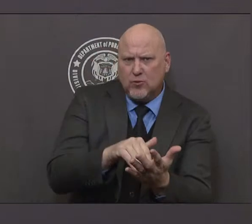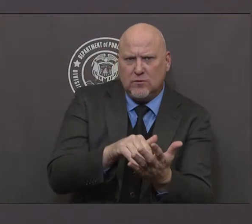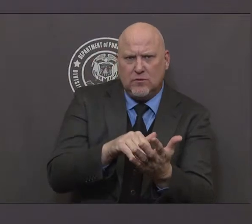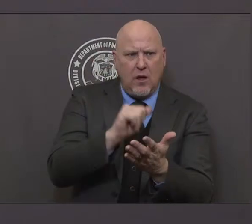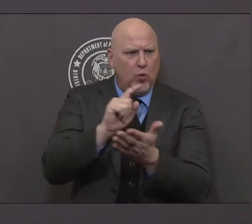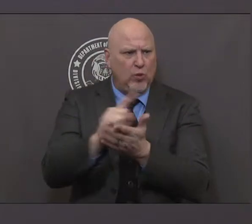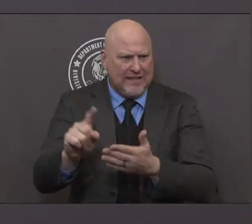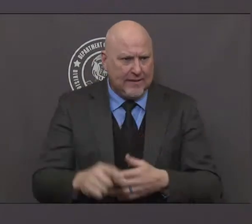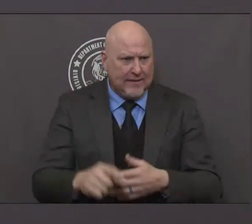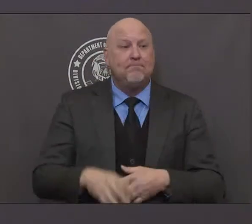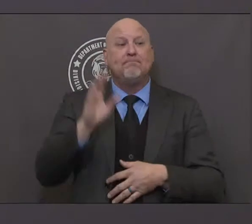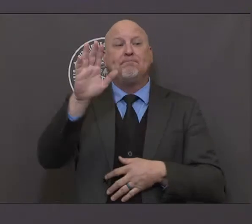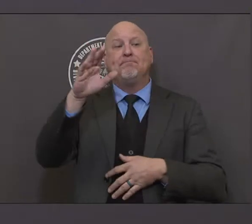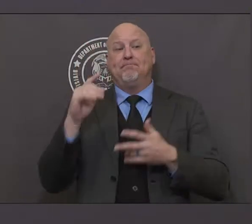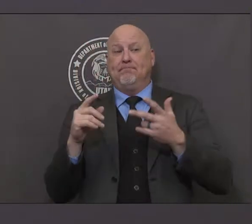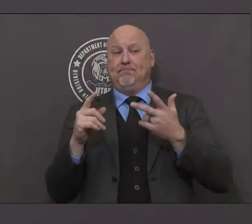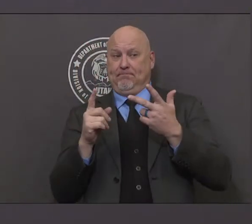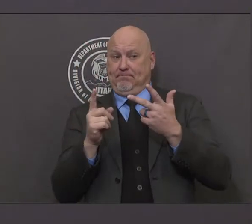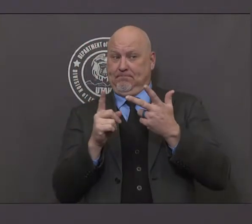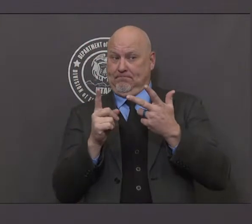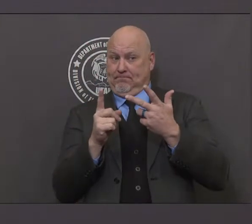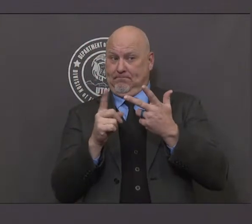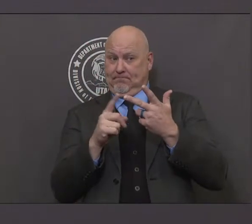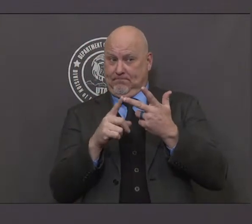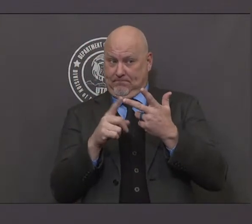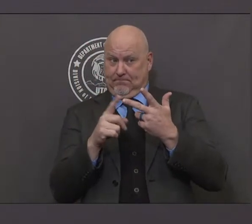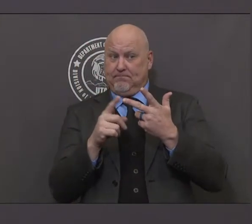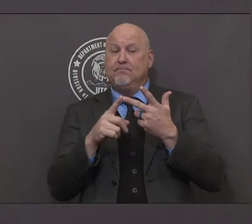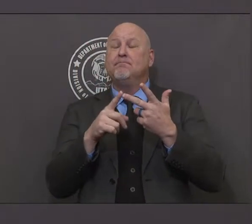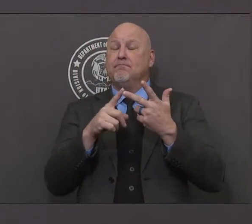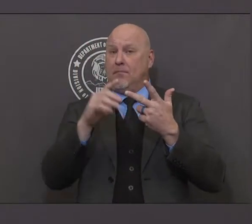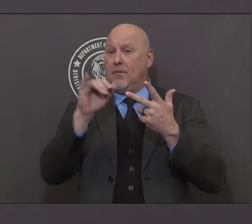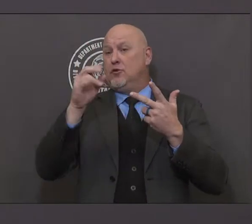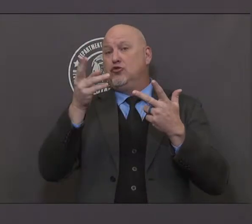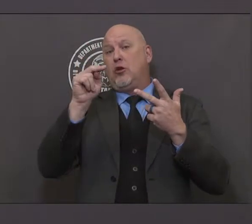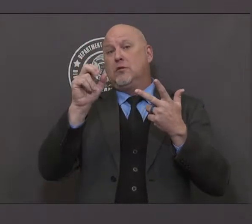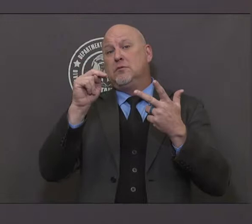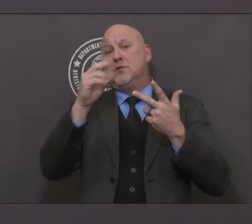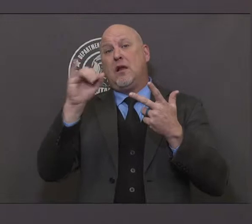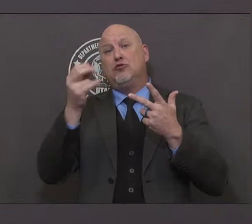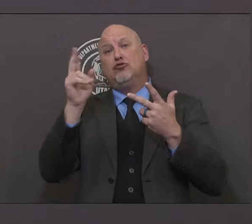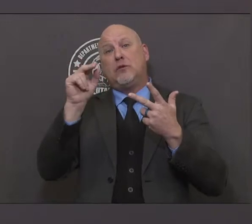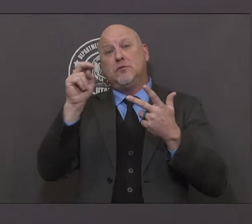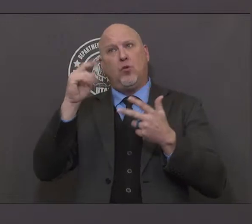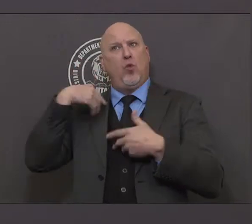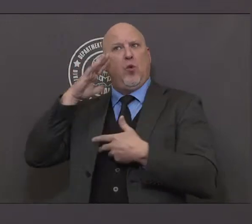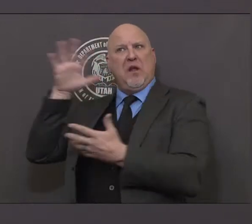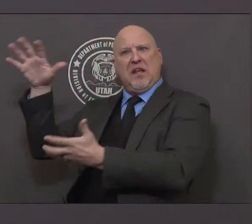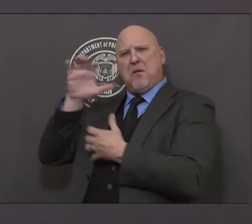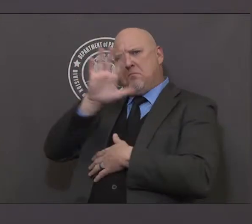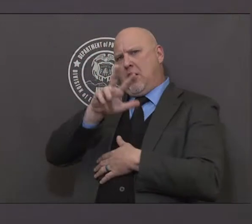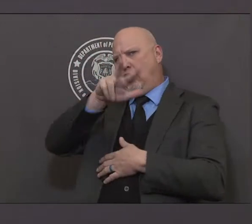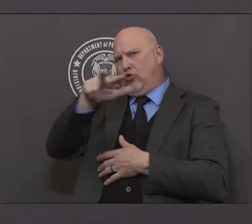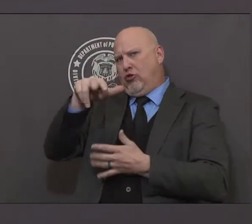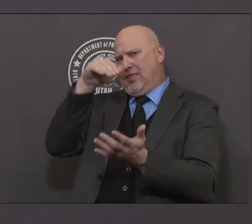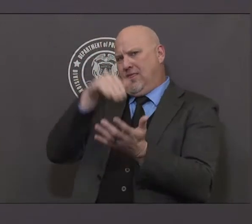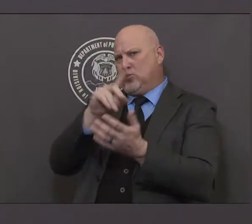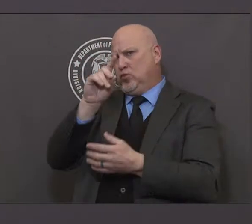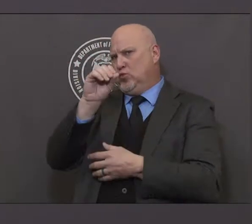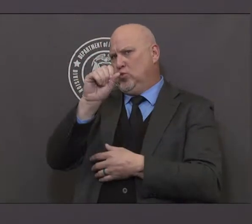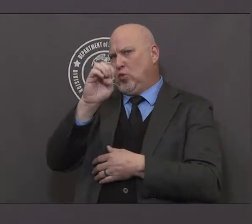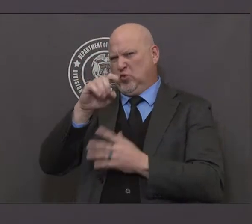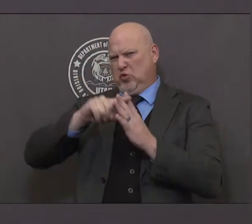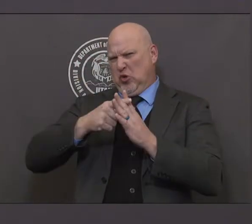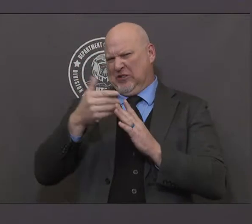March. So now you can envision in March, we'll be receiving over 130,000